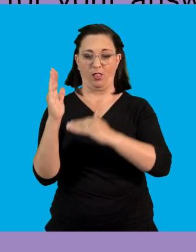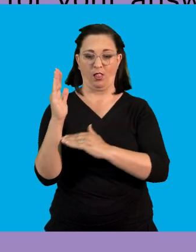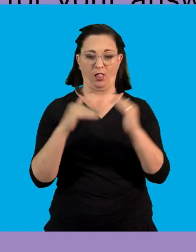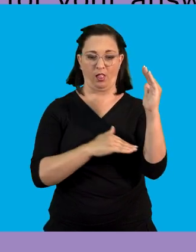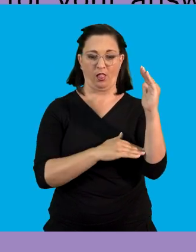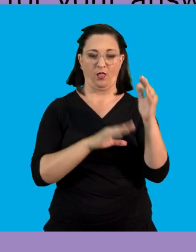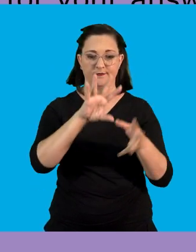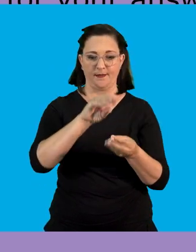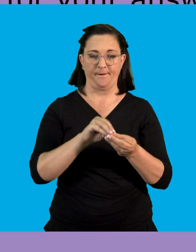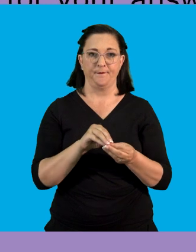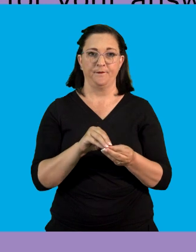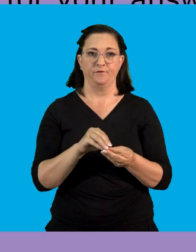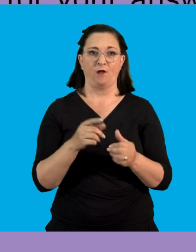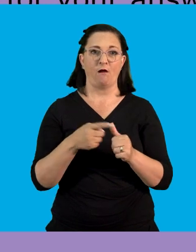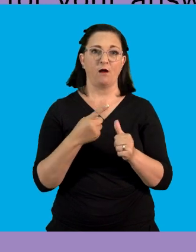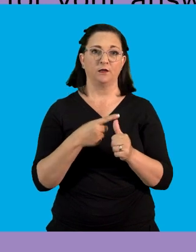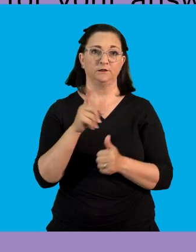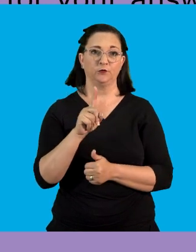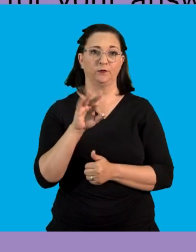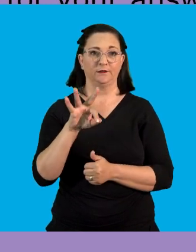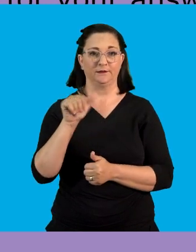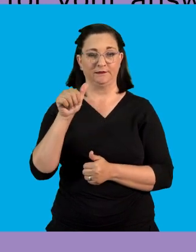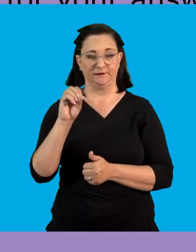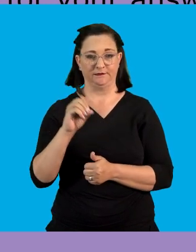of that quad, and which would give us